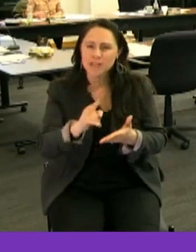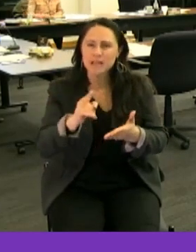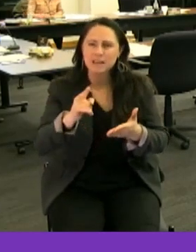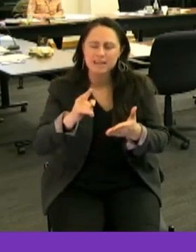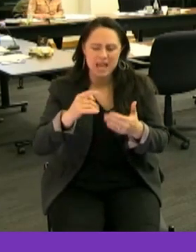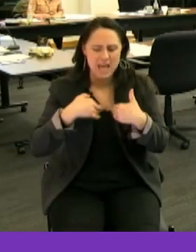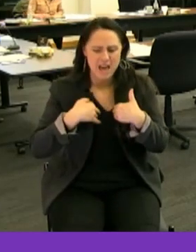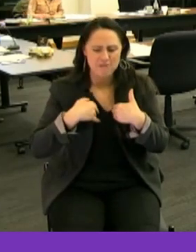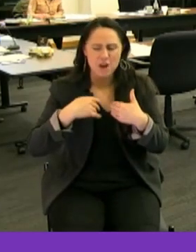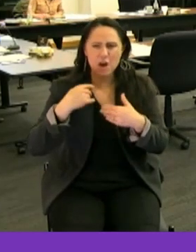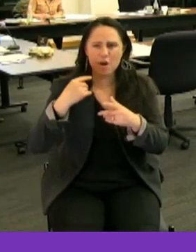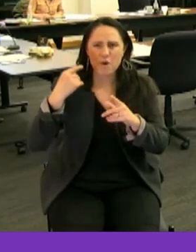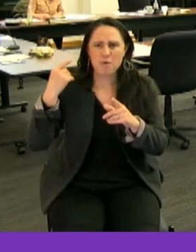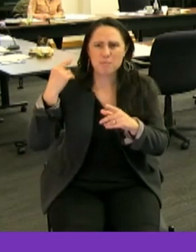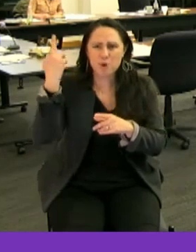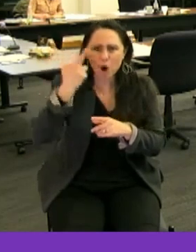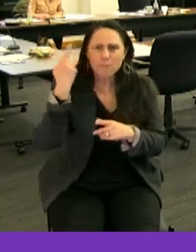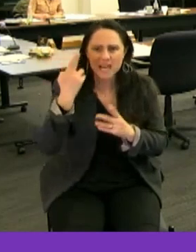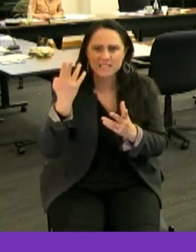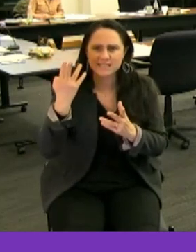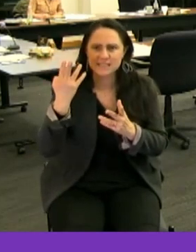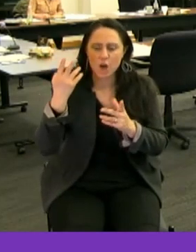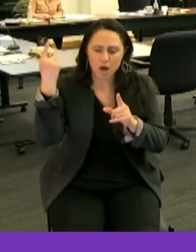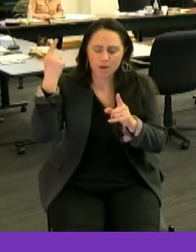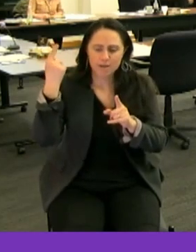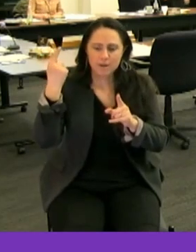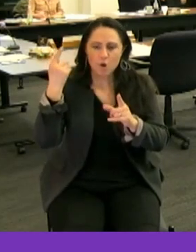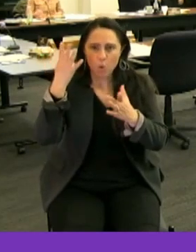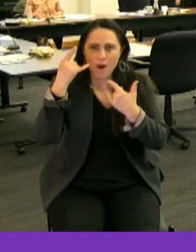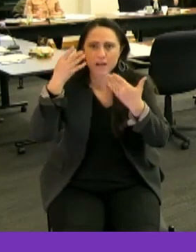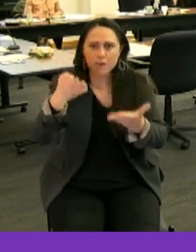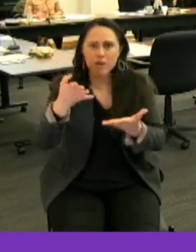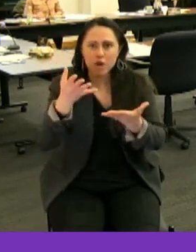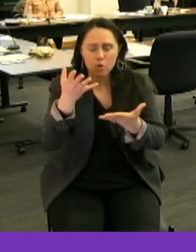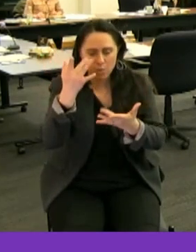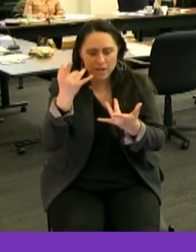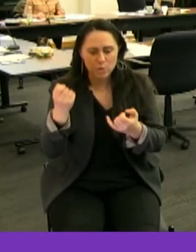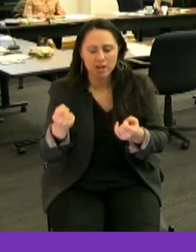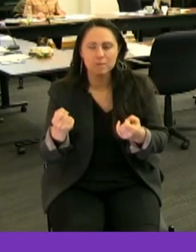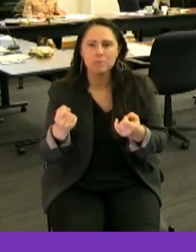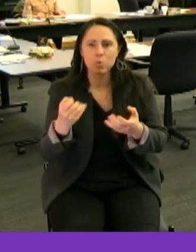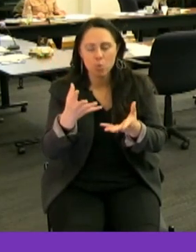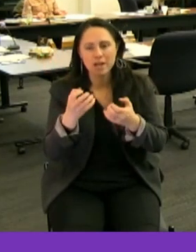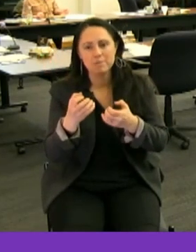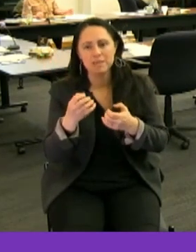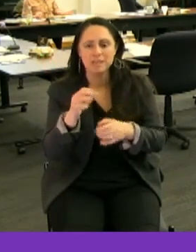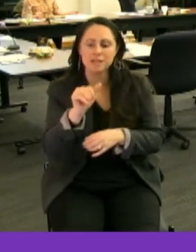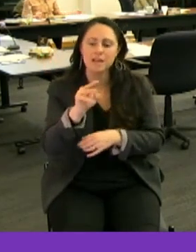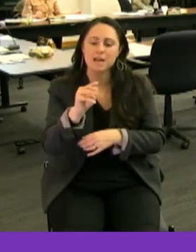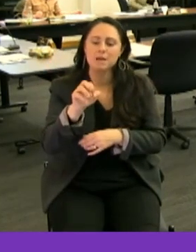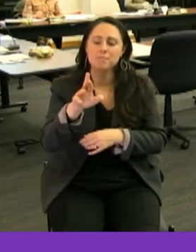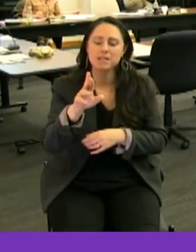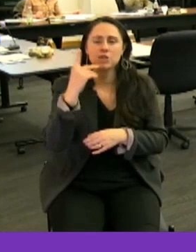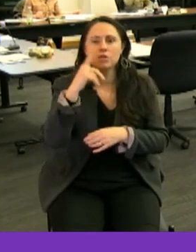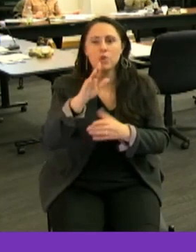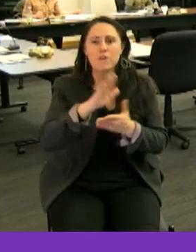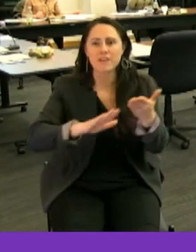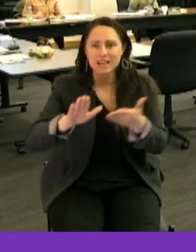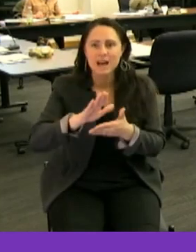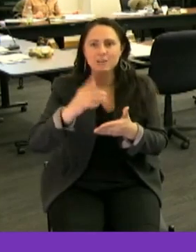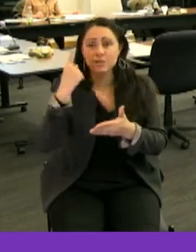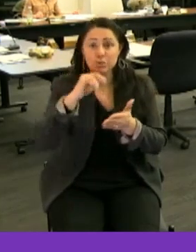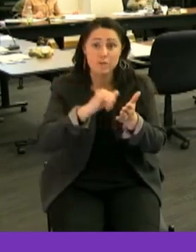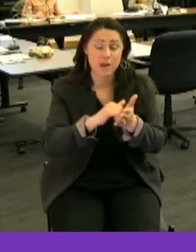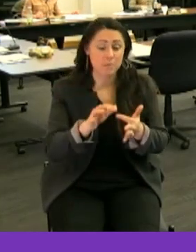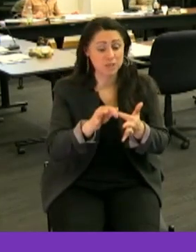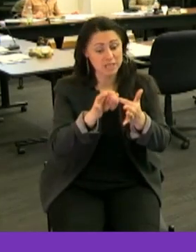intentional explaining why you're there and why you want to be an ambassador for the college to this particular audience. And again,